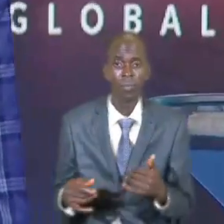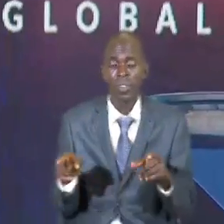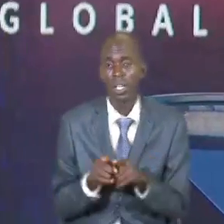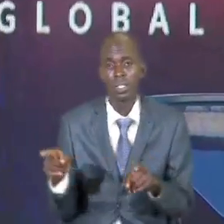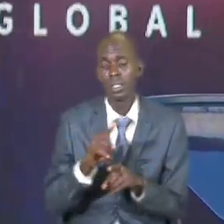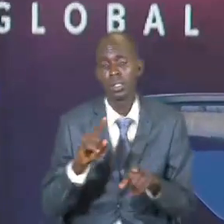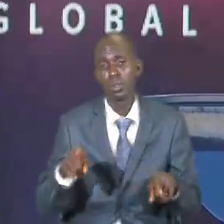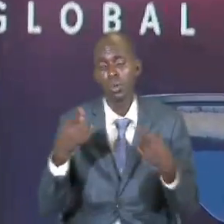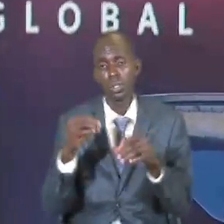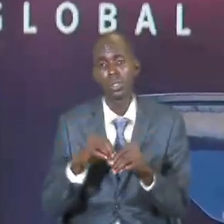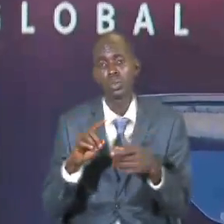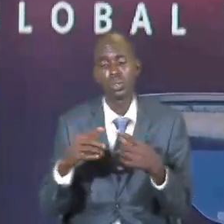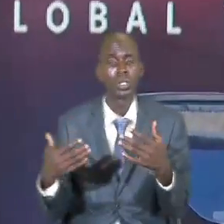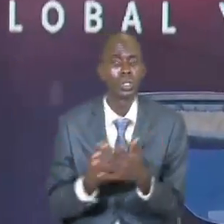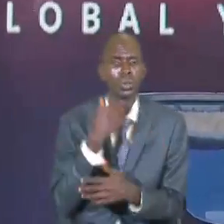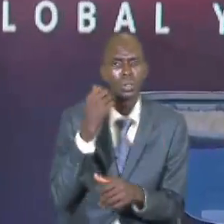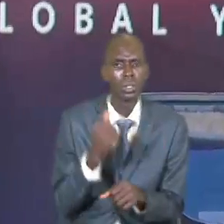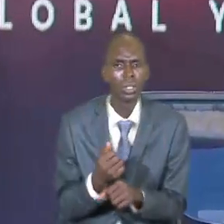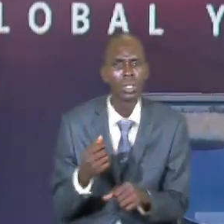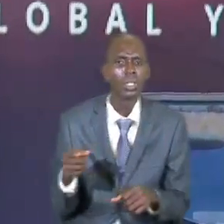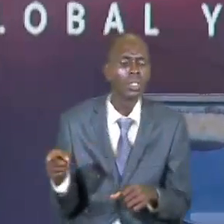they'll barely recognize you.